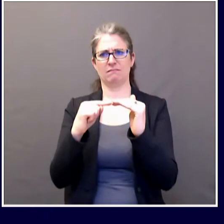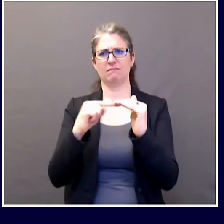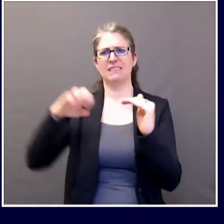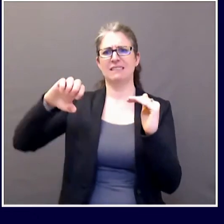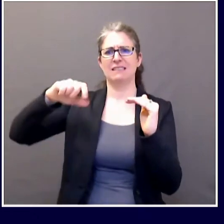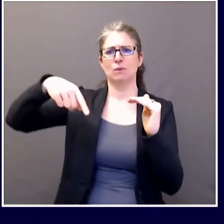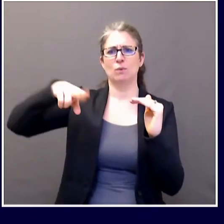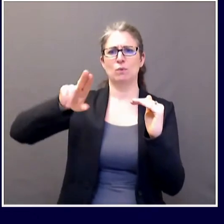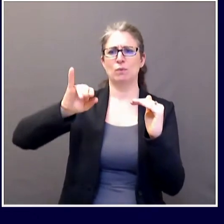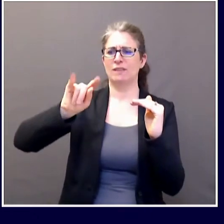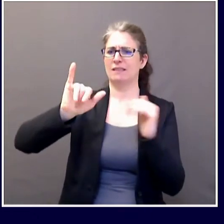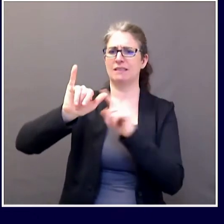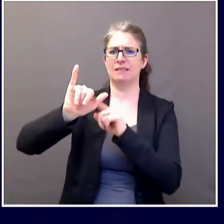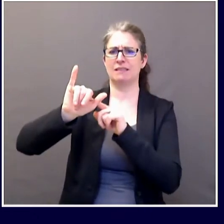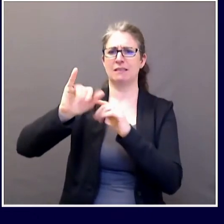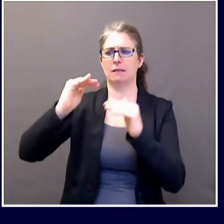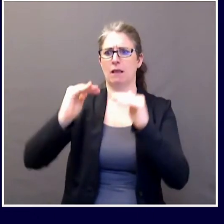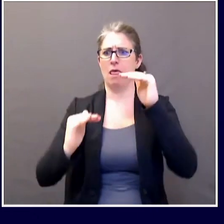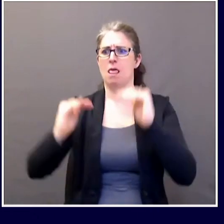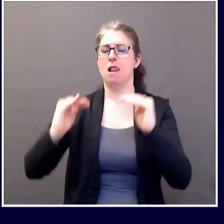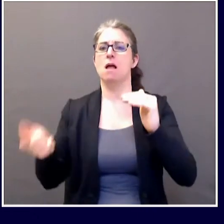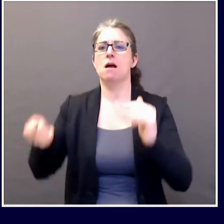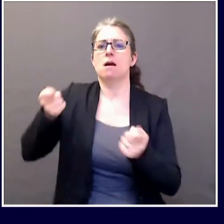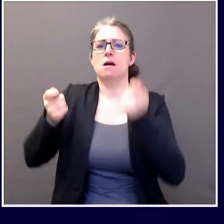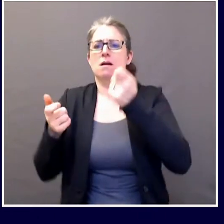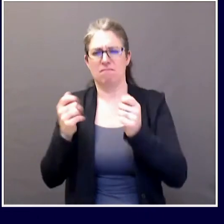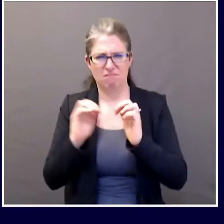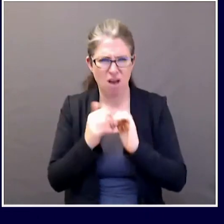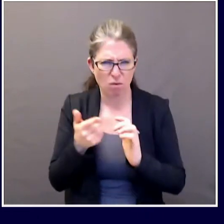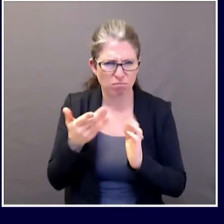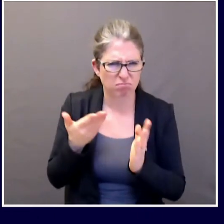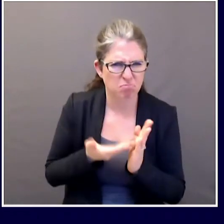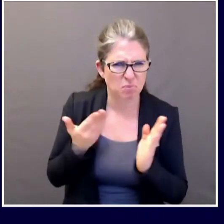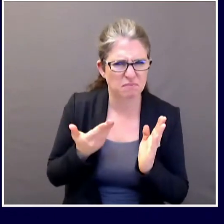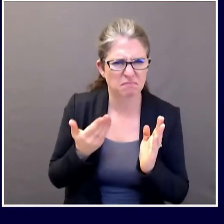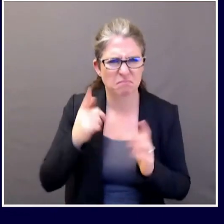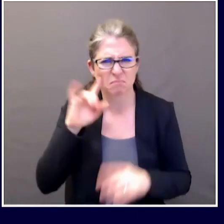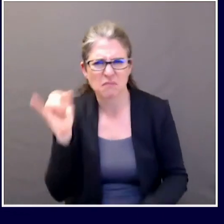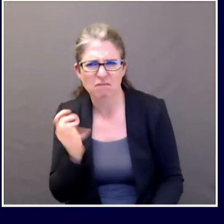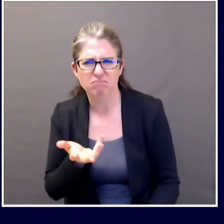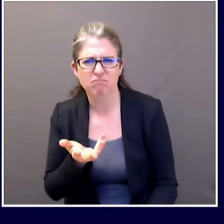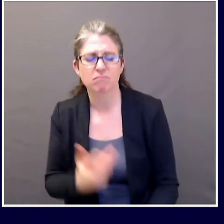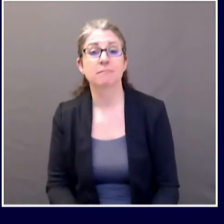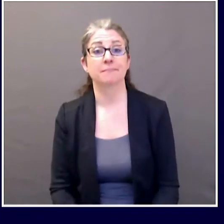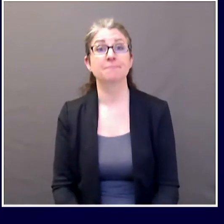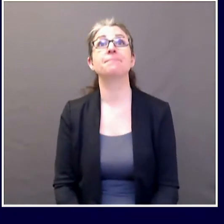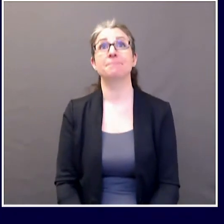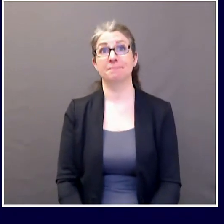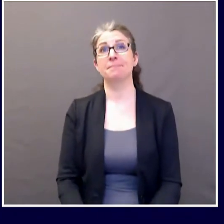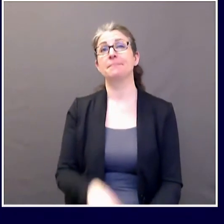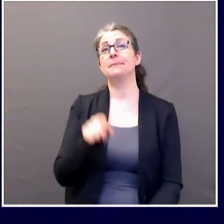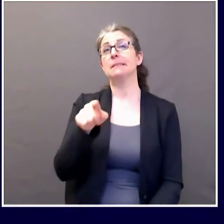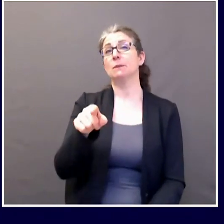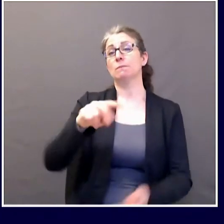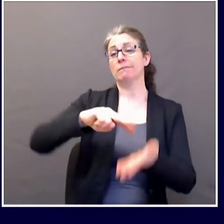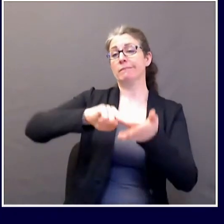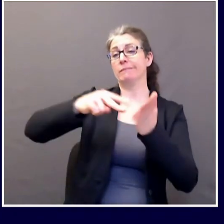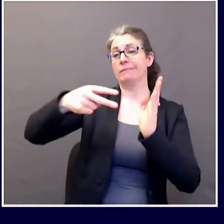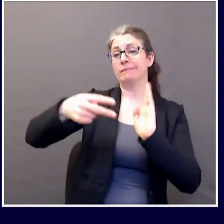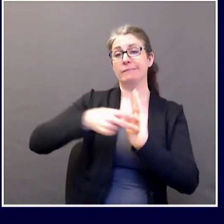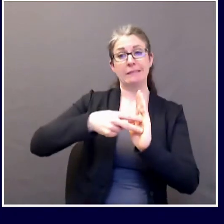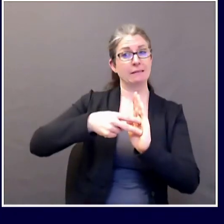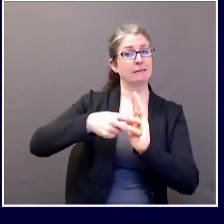be sure, I think what you might be referring to is an application to be for individuals who may want to